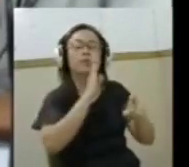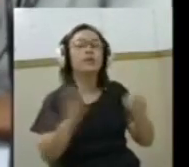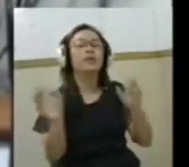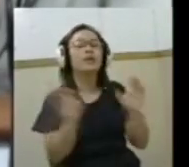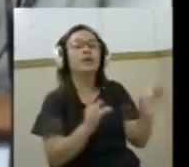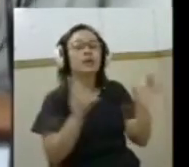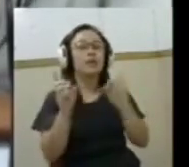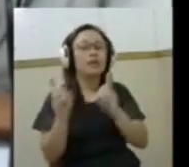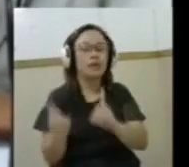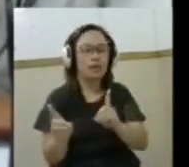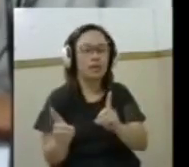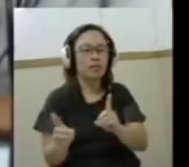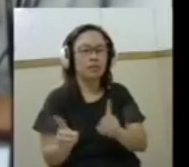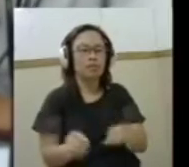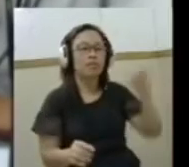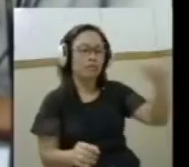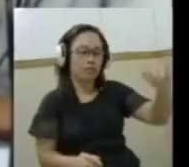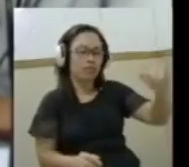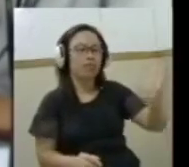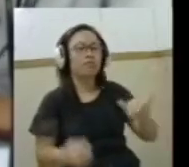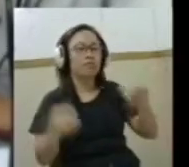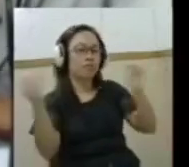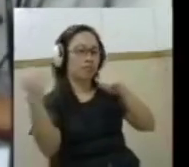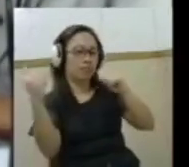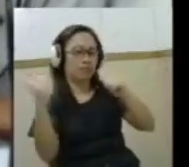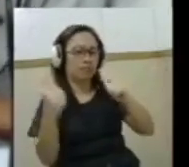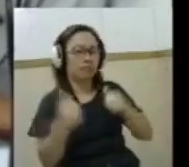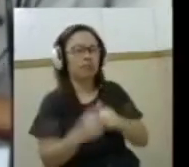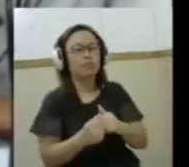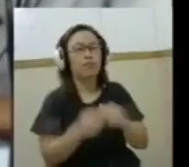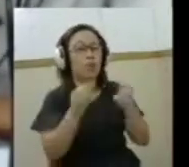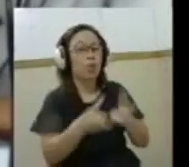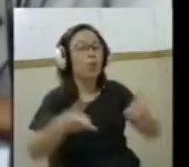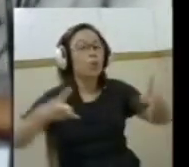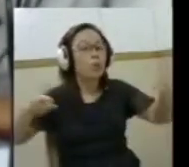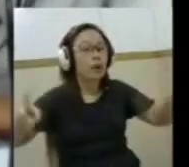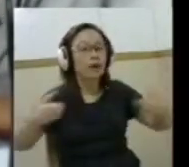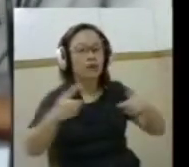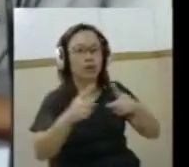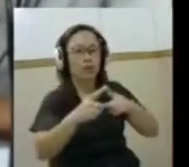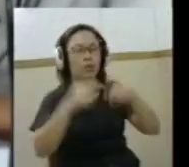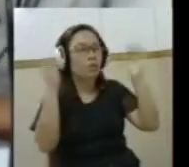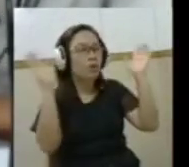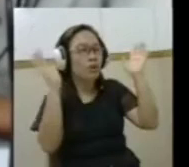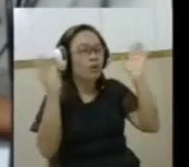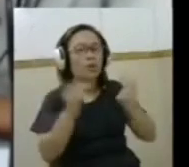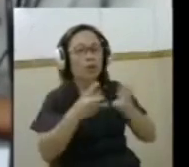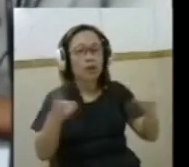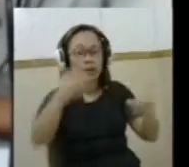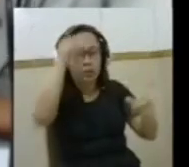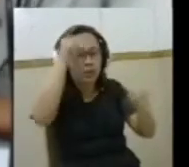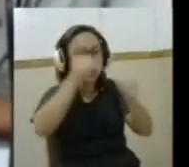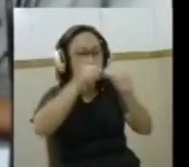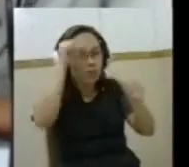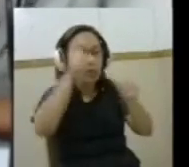Sir Steve. I agree to that. So it's really wide to wonder and also wide to ponder. Yes. For we will be thinking